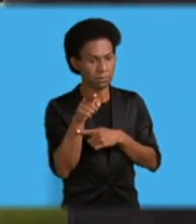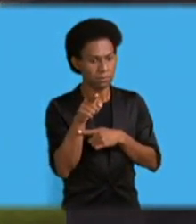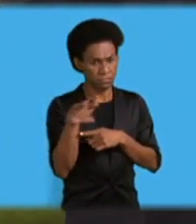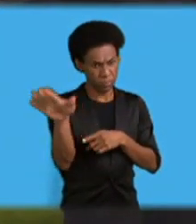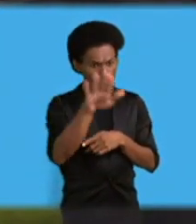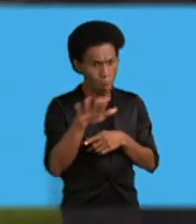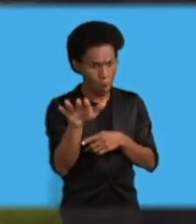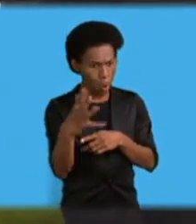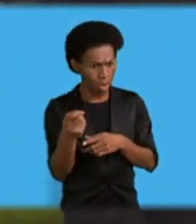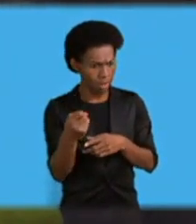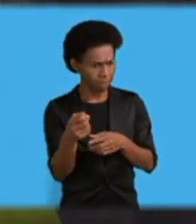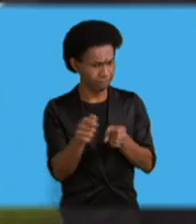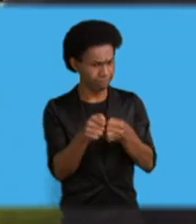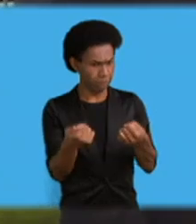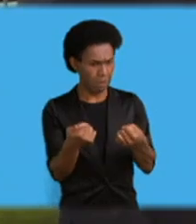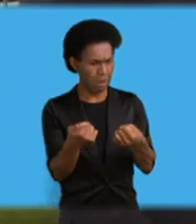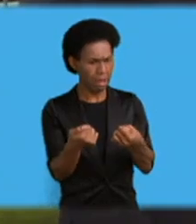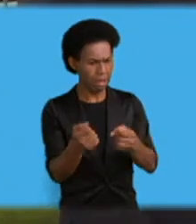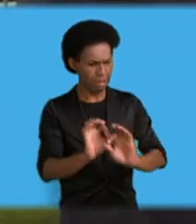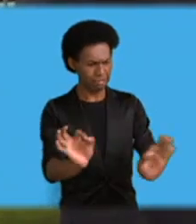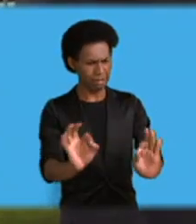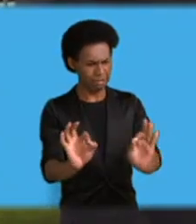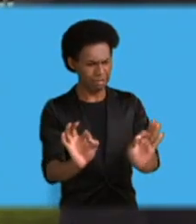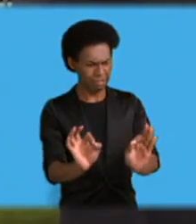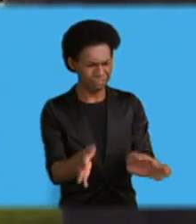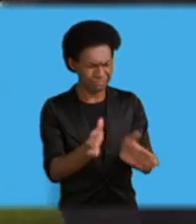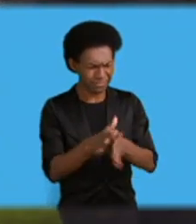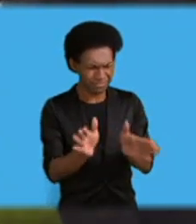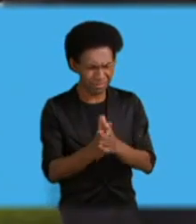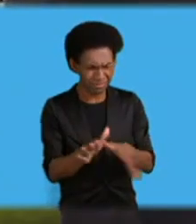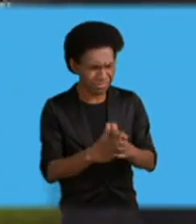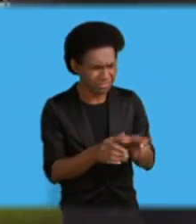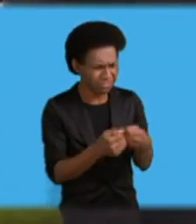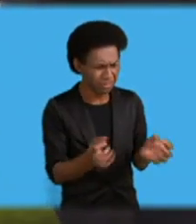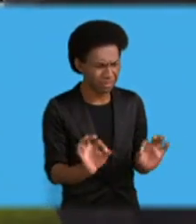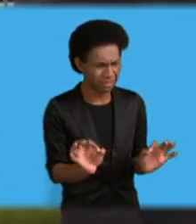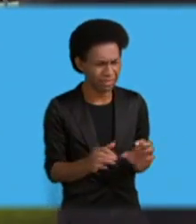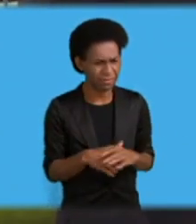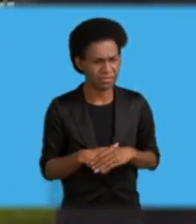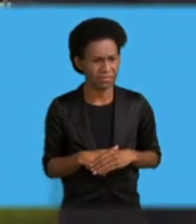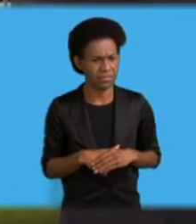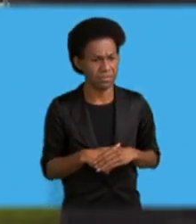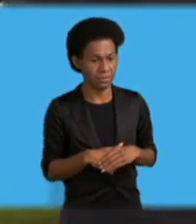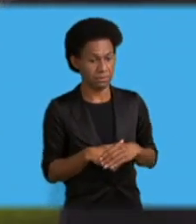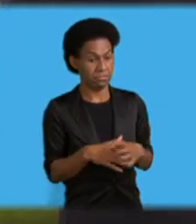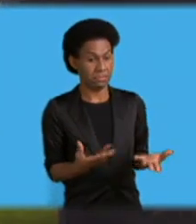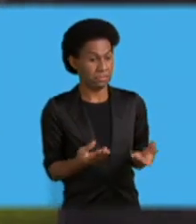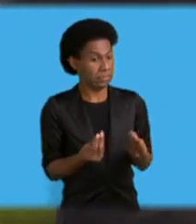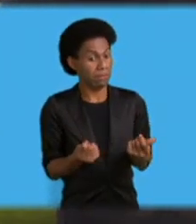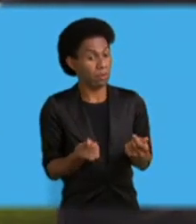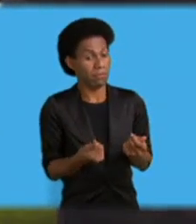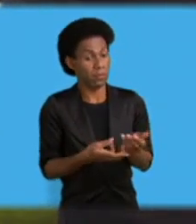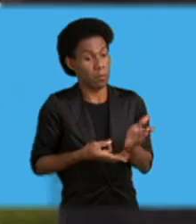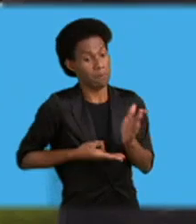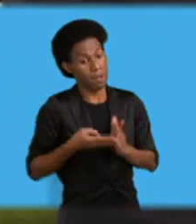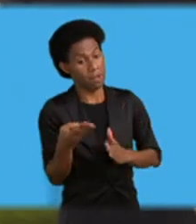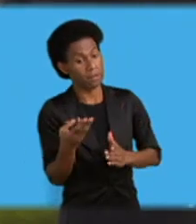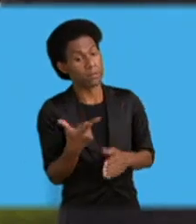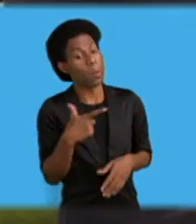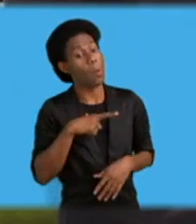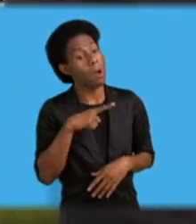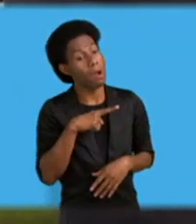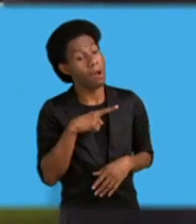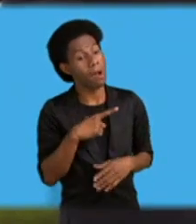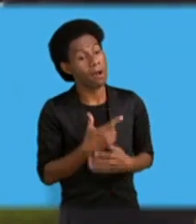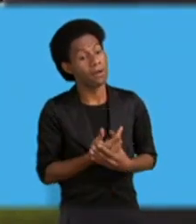actually don't even provide newspapers. Many airlines actually don't provide magazines because apparently it adds to the